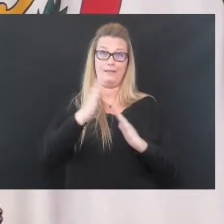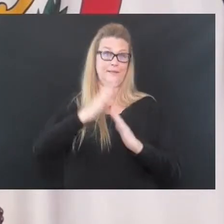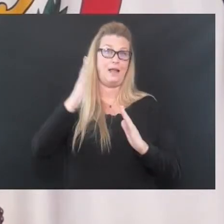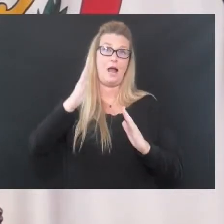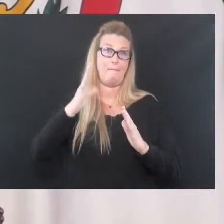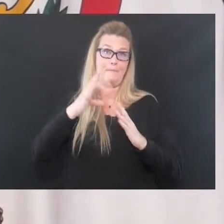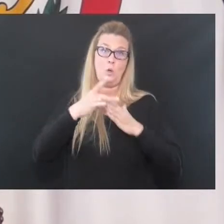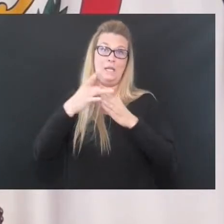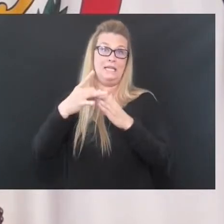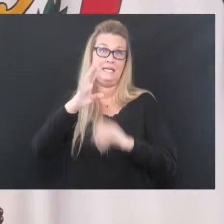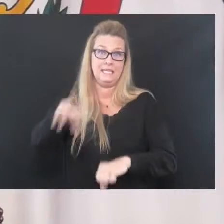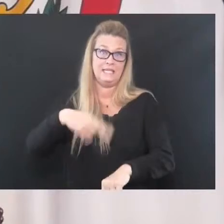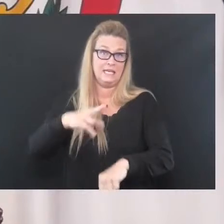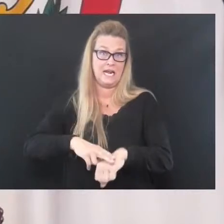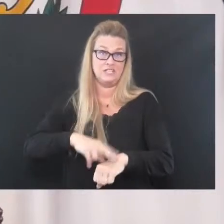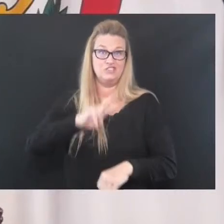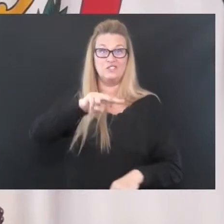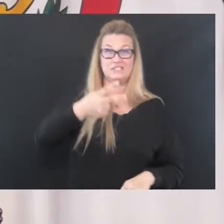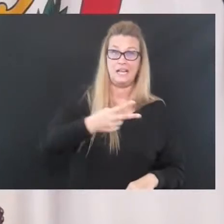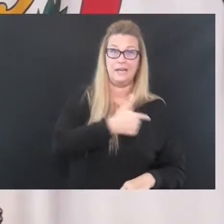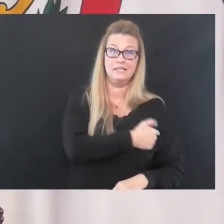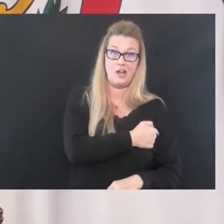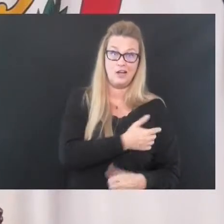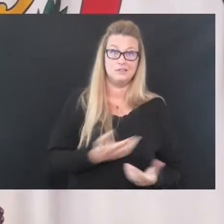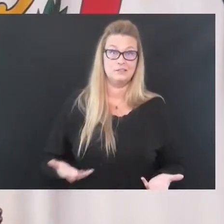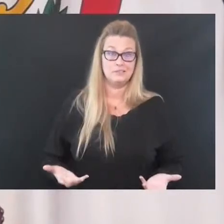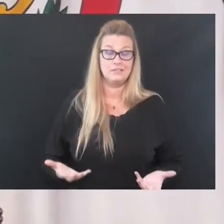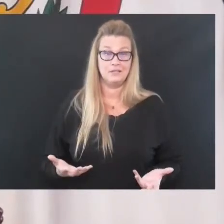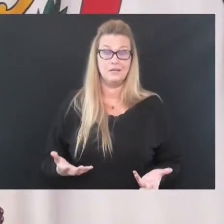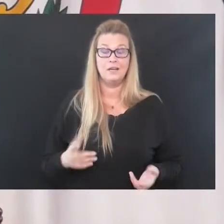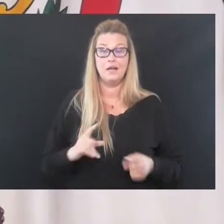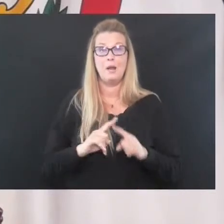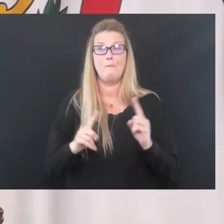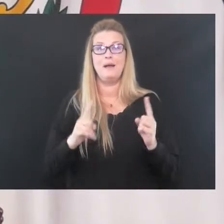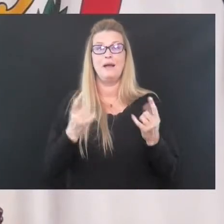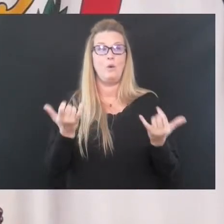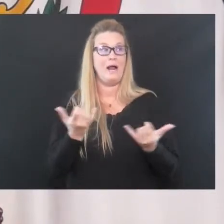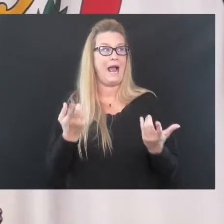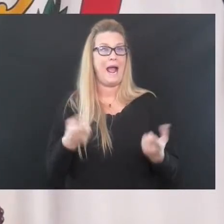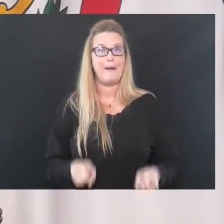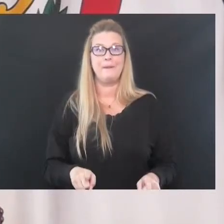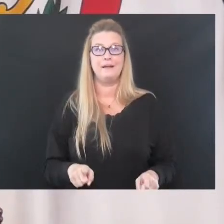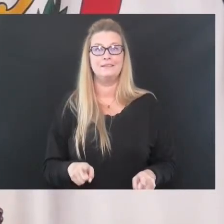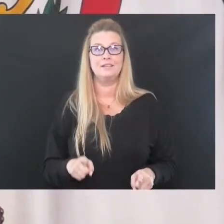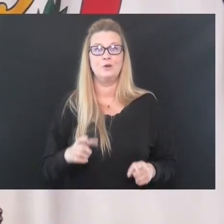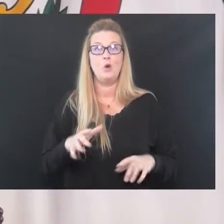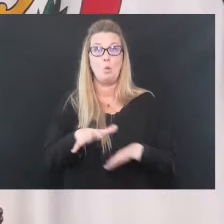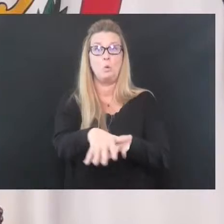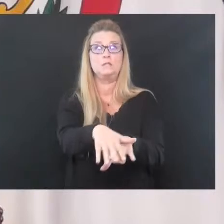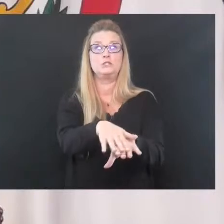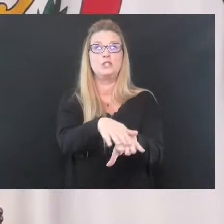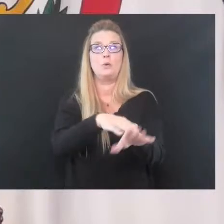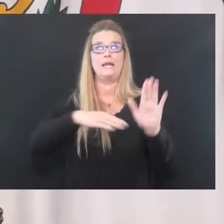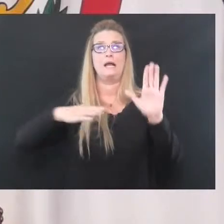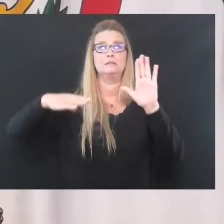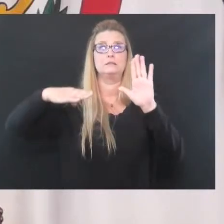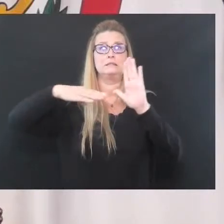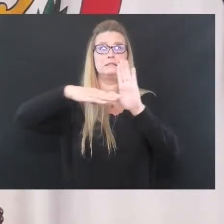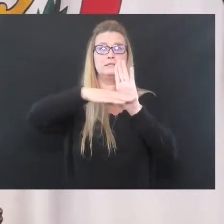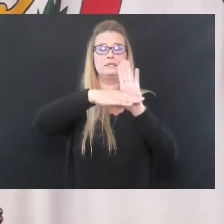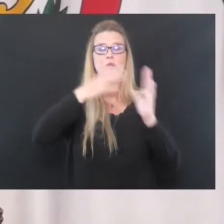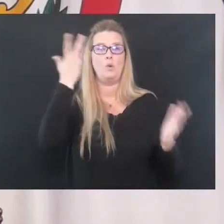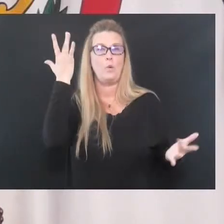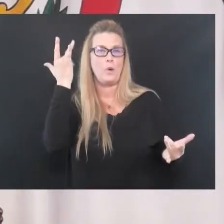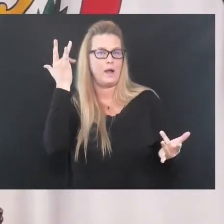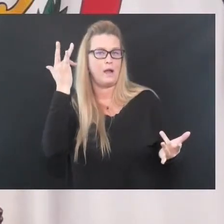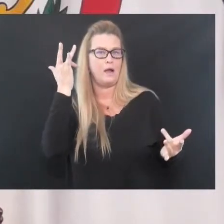or leading the nation in second round doses, but what we've done is we have stalled because we absolutely